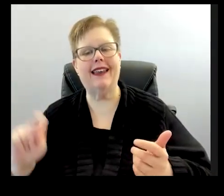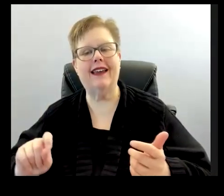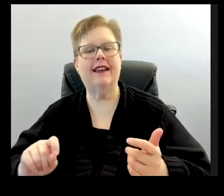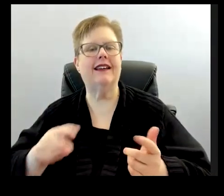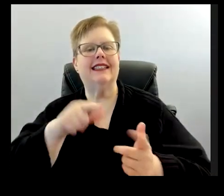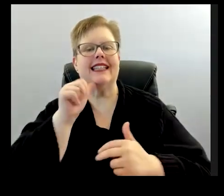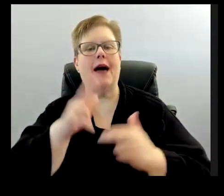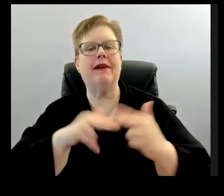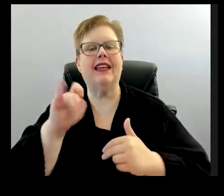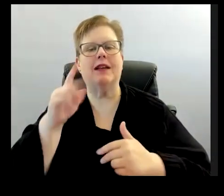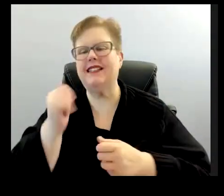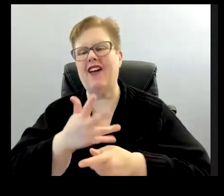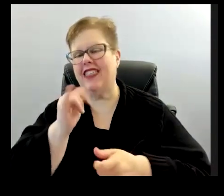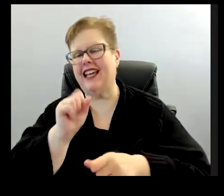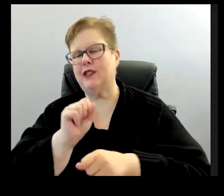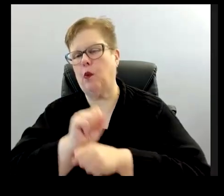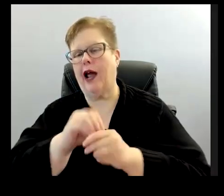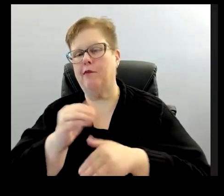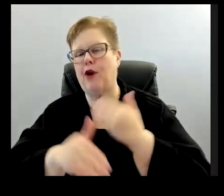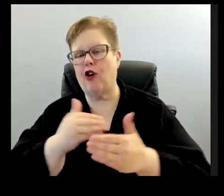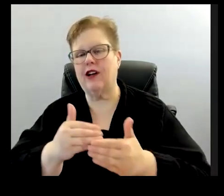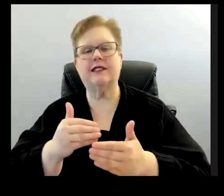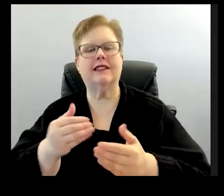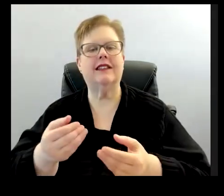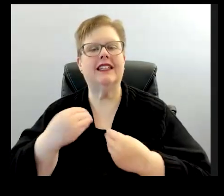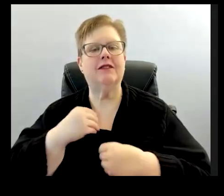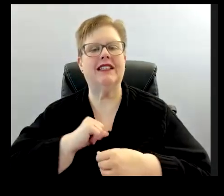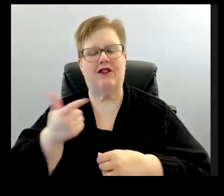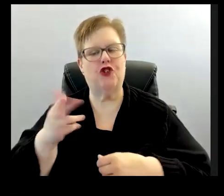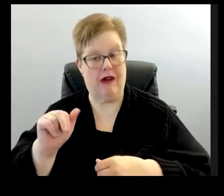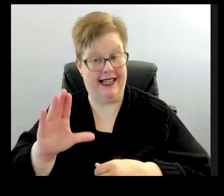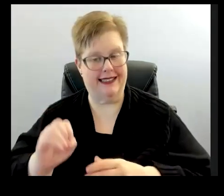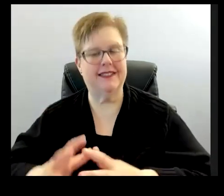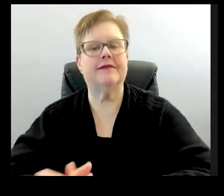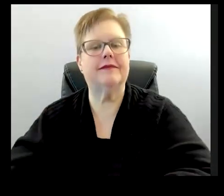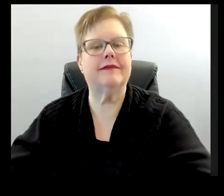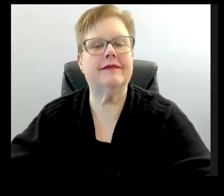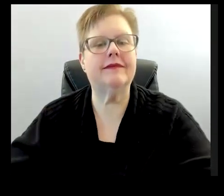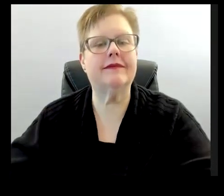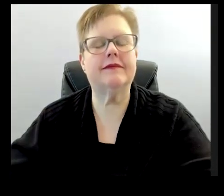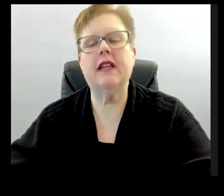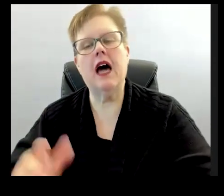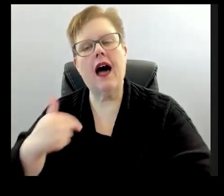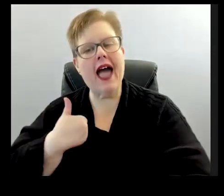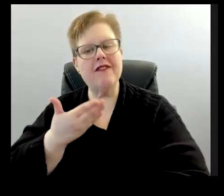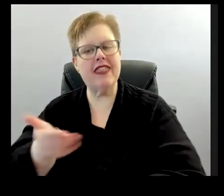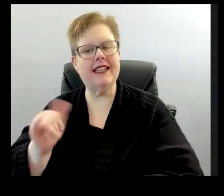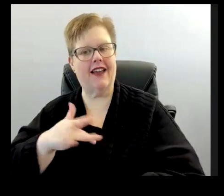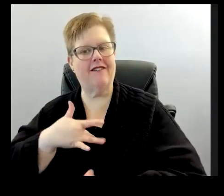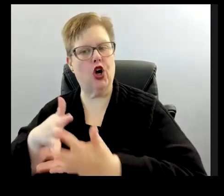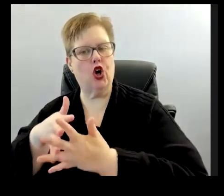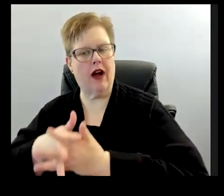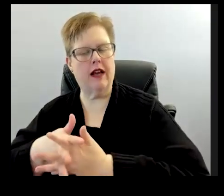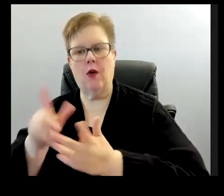built yet because everything's a work in progress, giving myself grace here. I will have things that I find grounding. So when I am feeling like